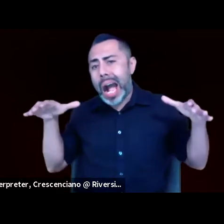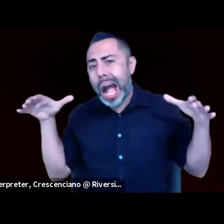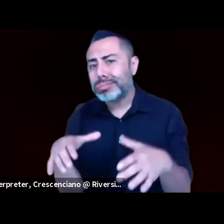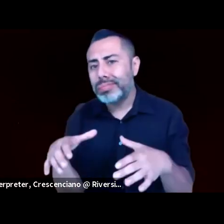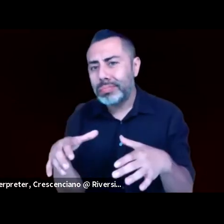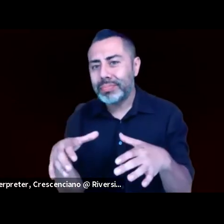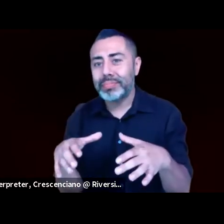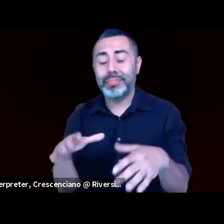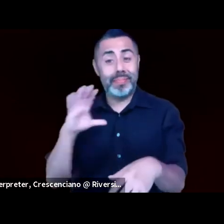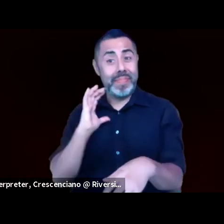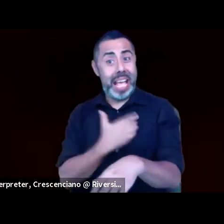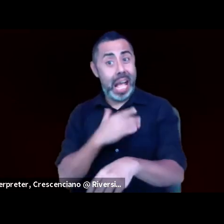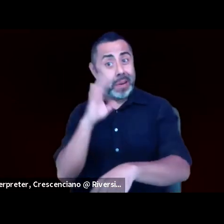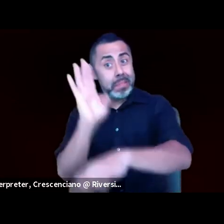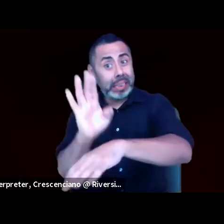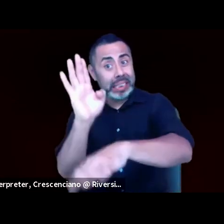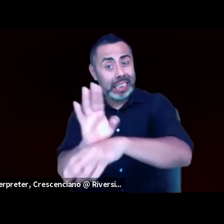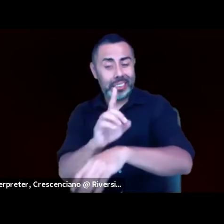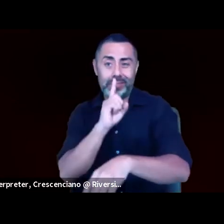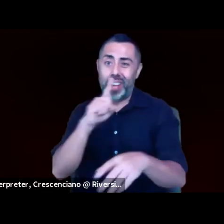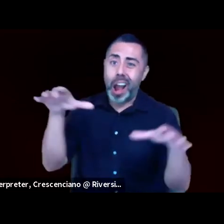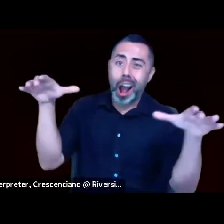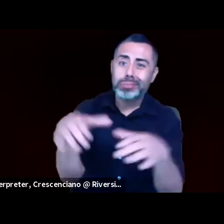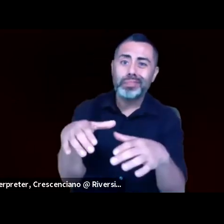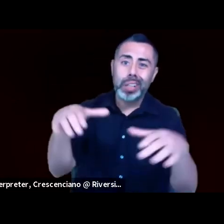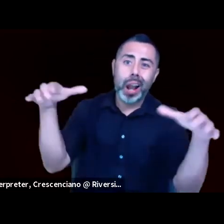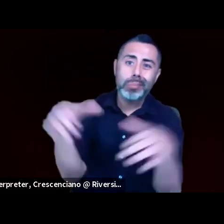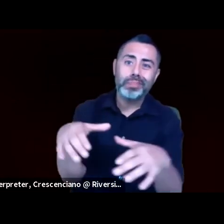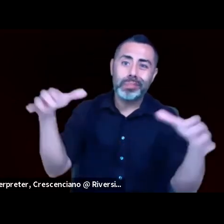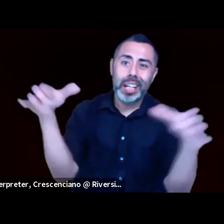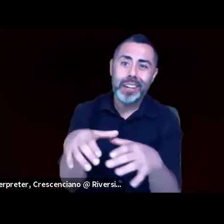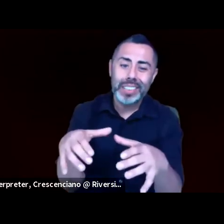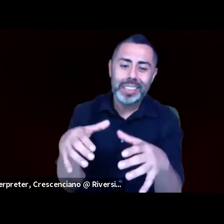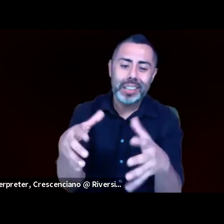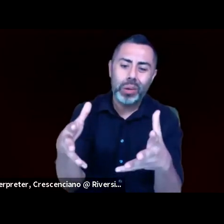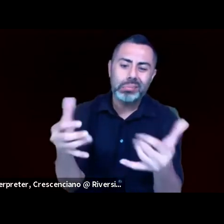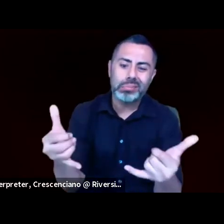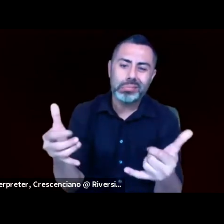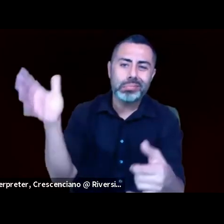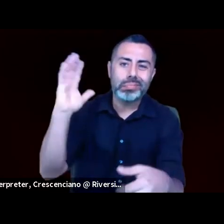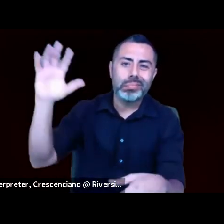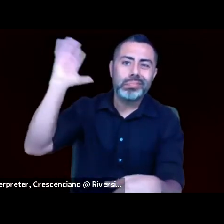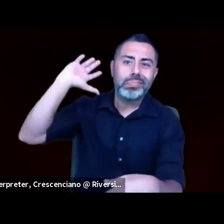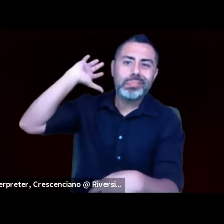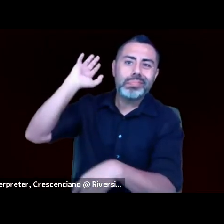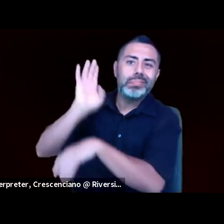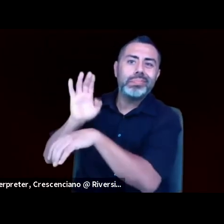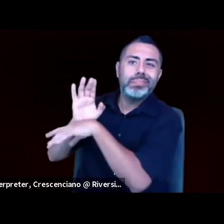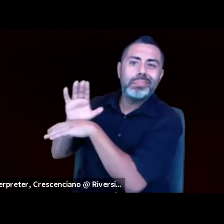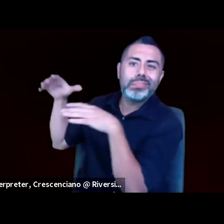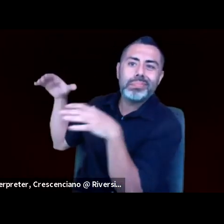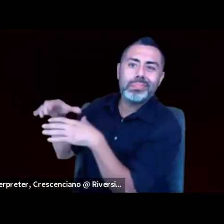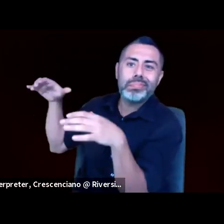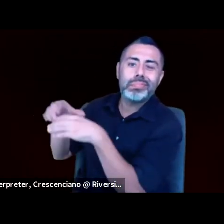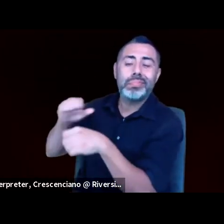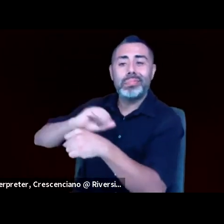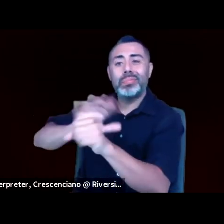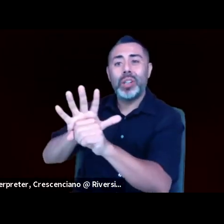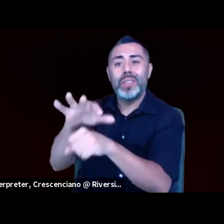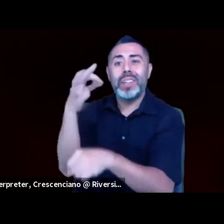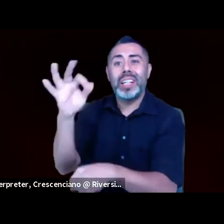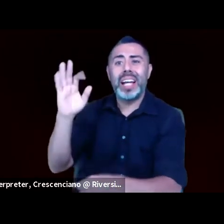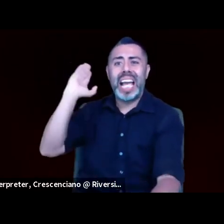business of gathering, or at least we were. The COVID-19 pandemic has upended so much of what is